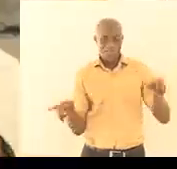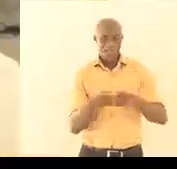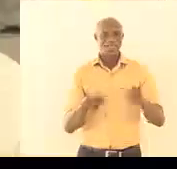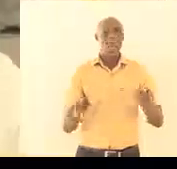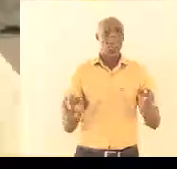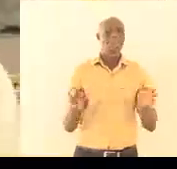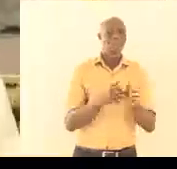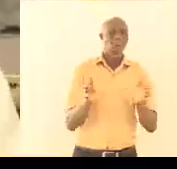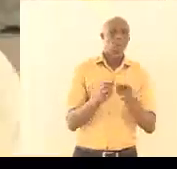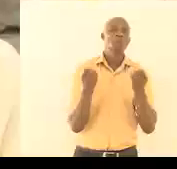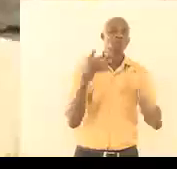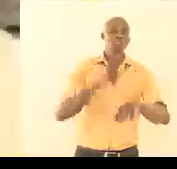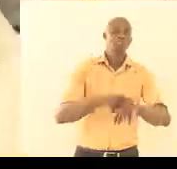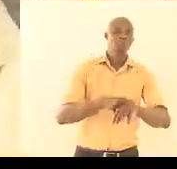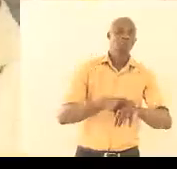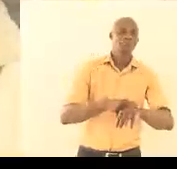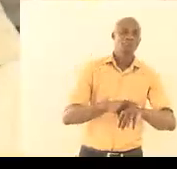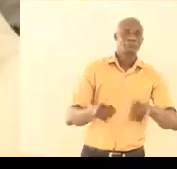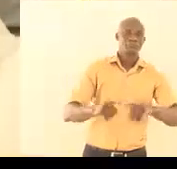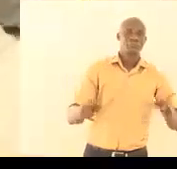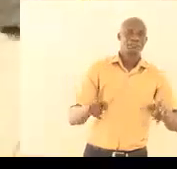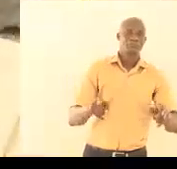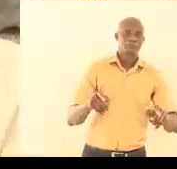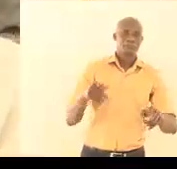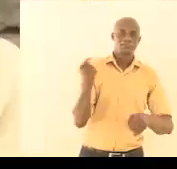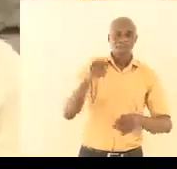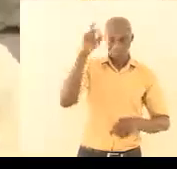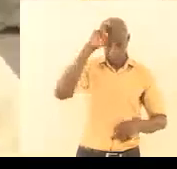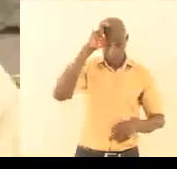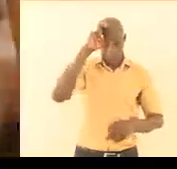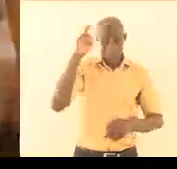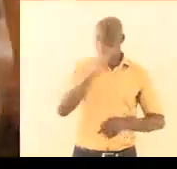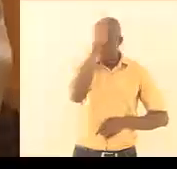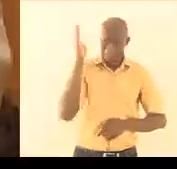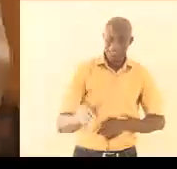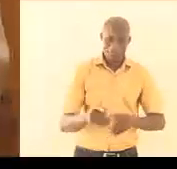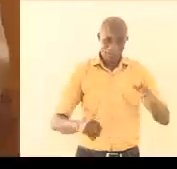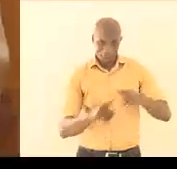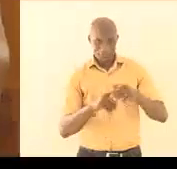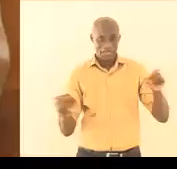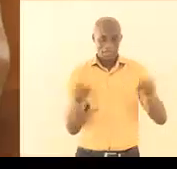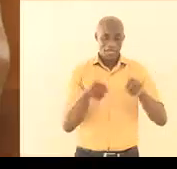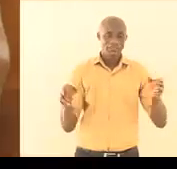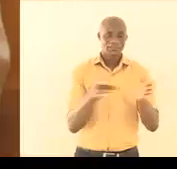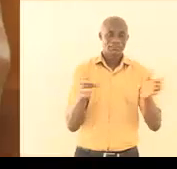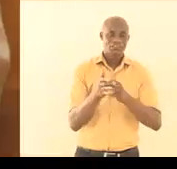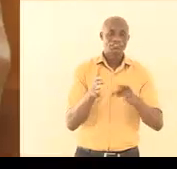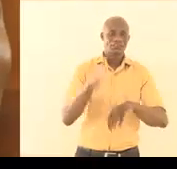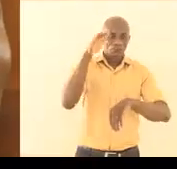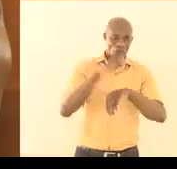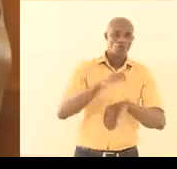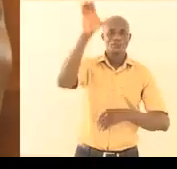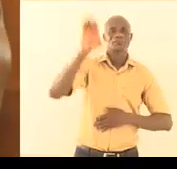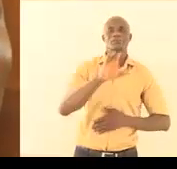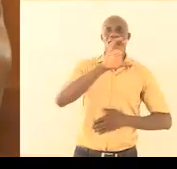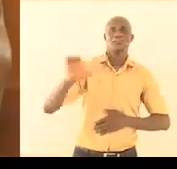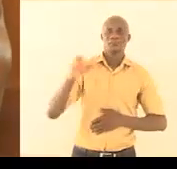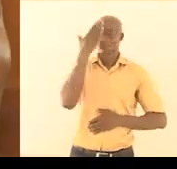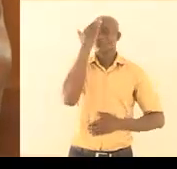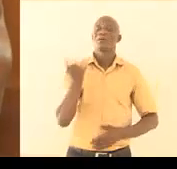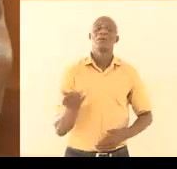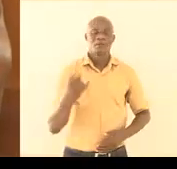as Jesus many times. But the devil never appears as Jesus on the